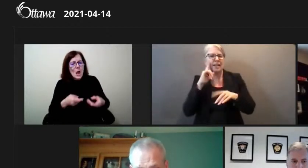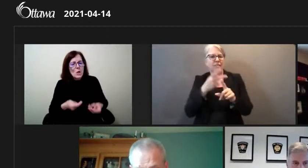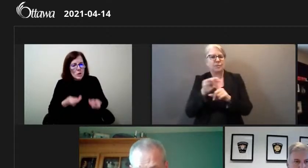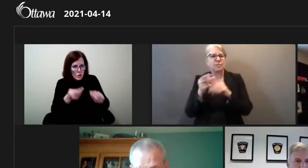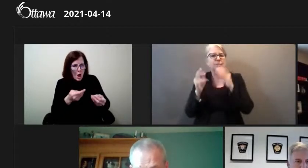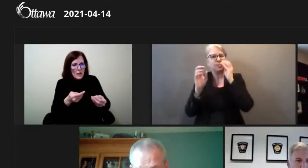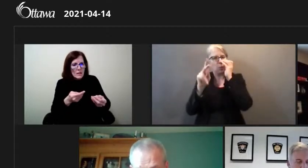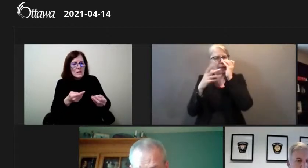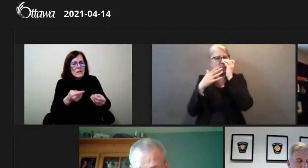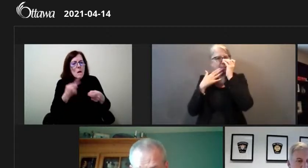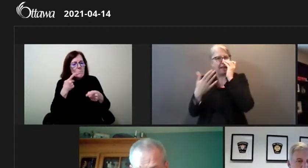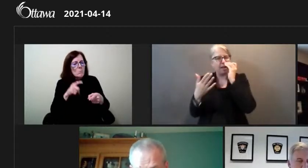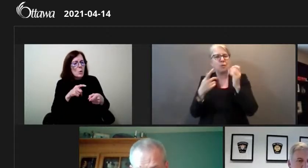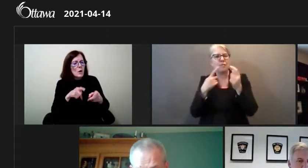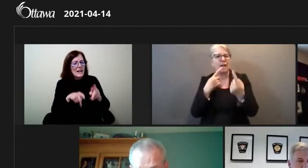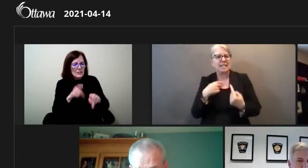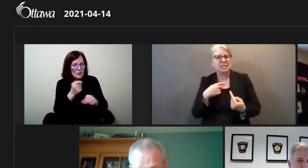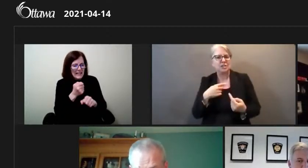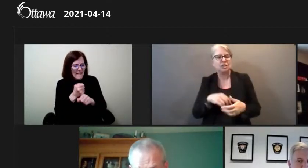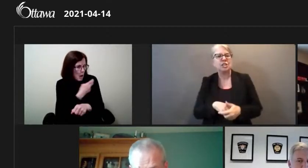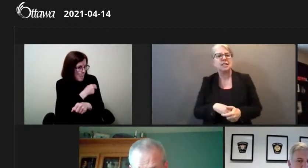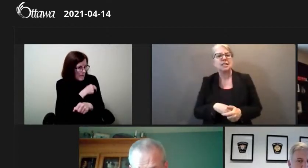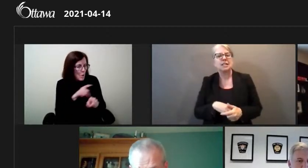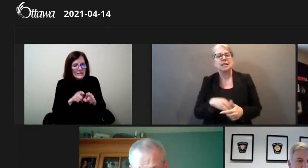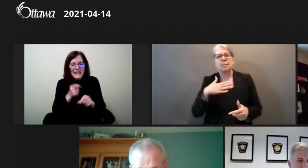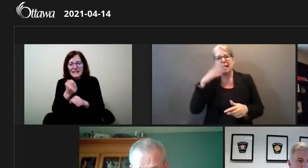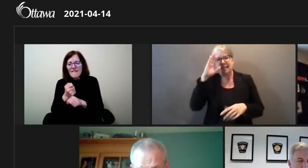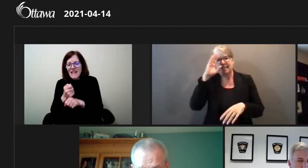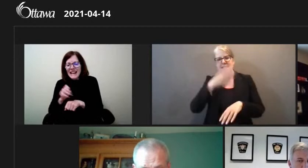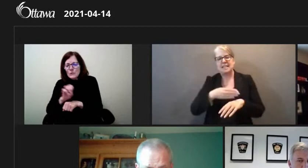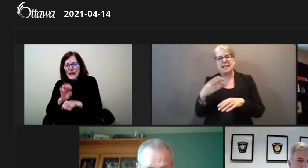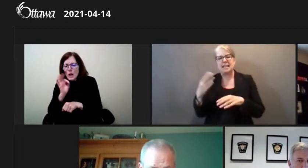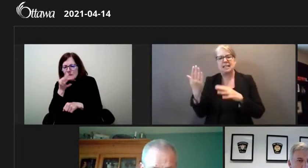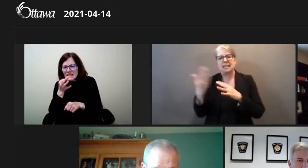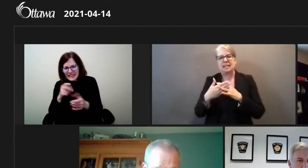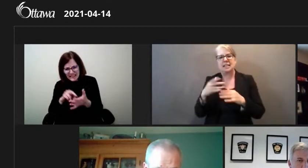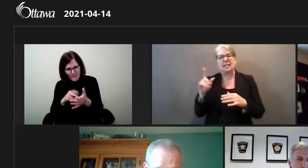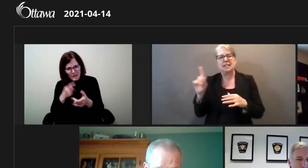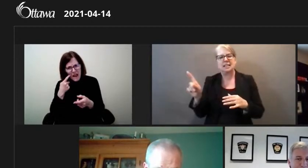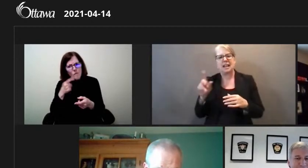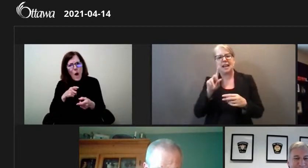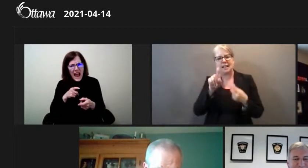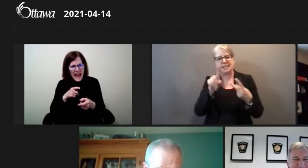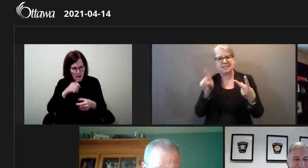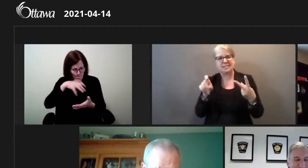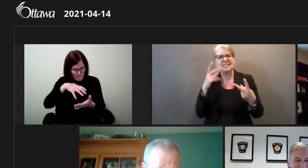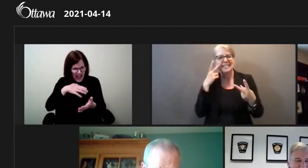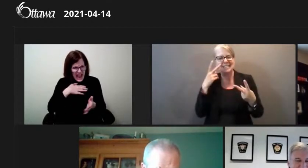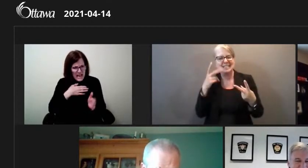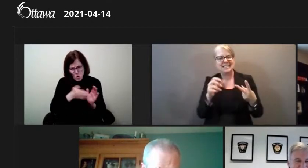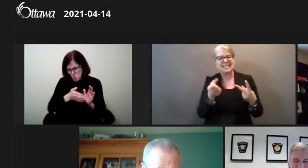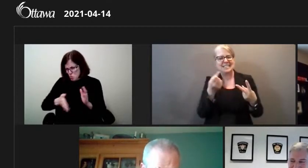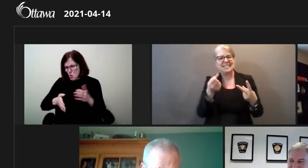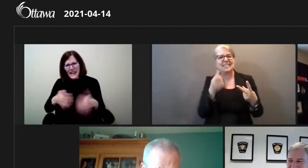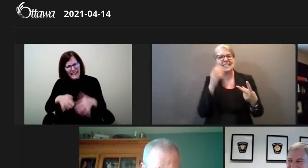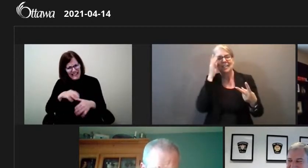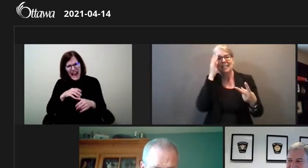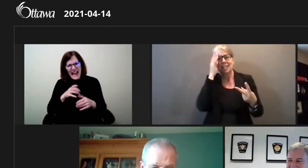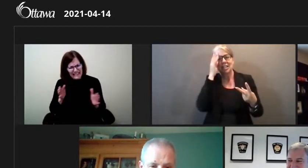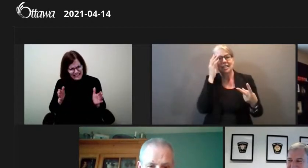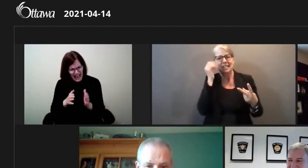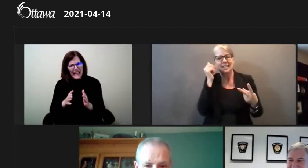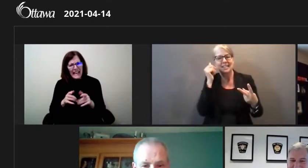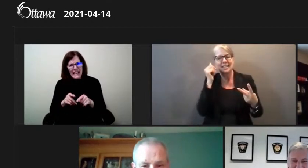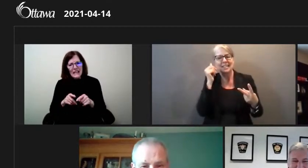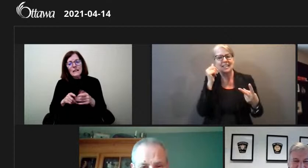Okay. Thanks for that, Chair. And sorry, my son just got home. Sorry, buddy. I got to just ask two more questions and I'll come see you. Okay. One second. Okay.